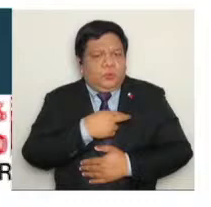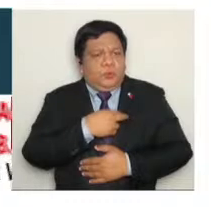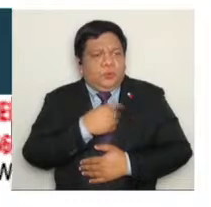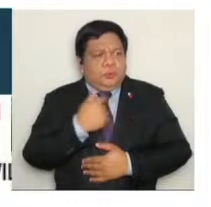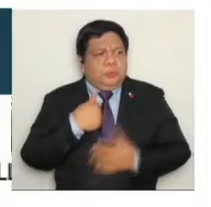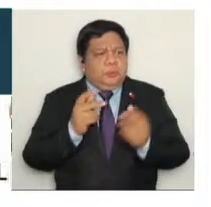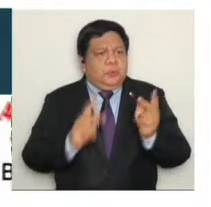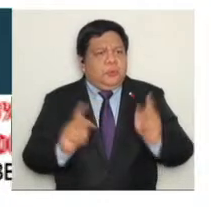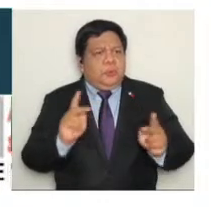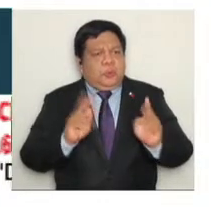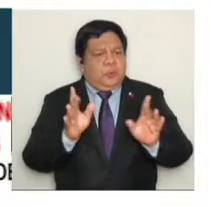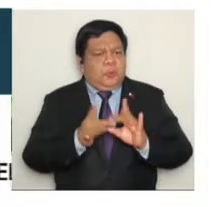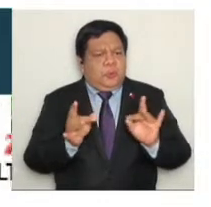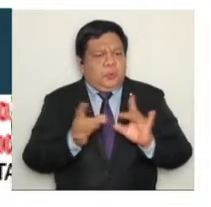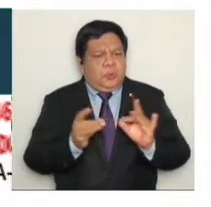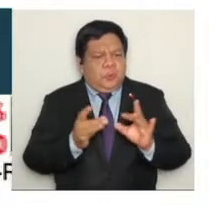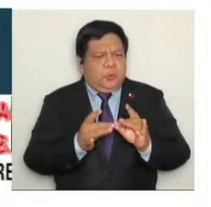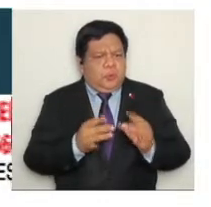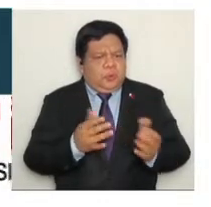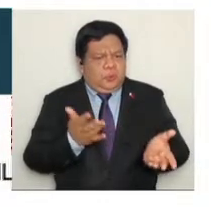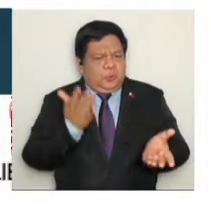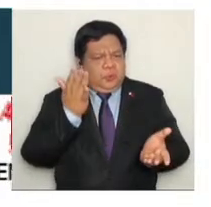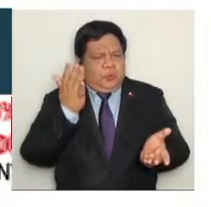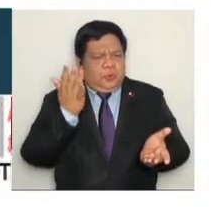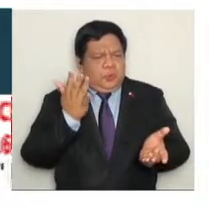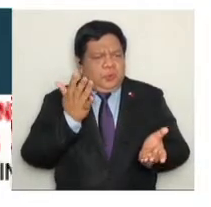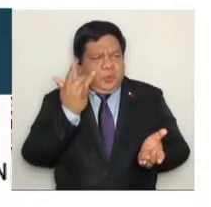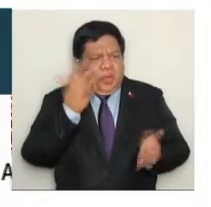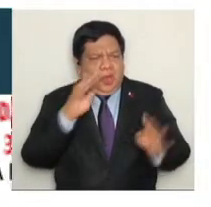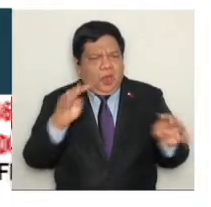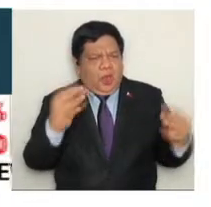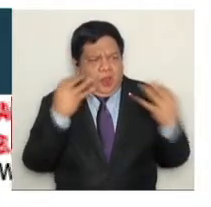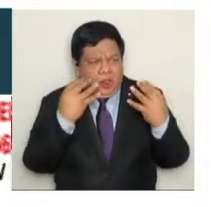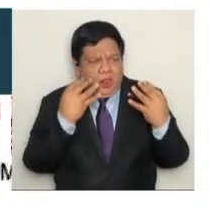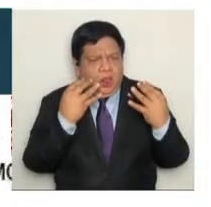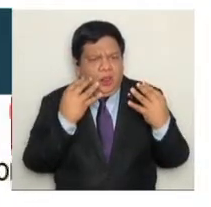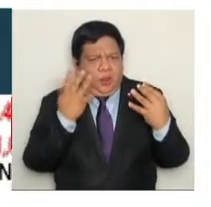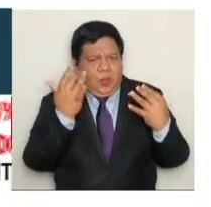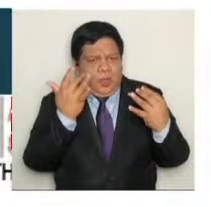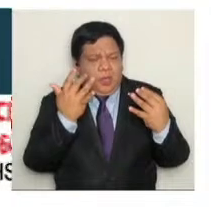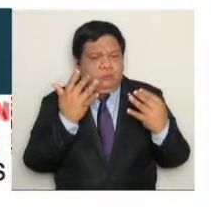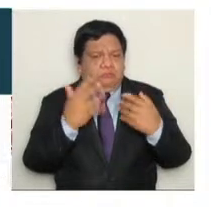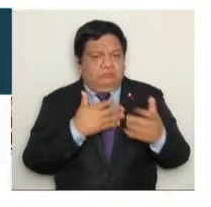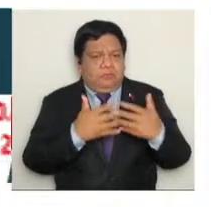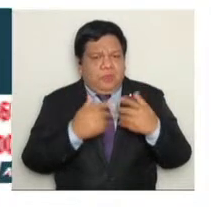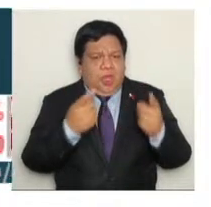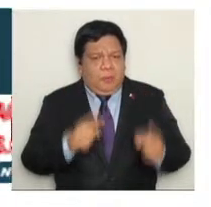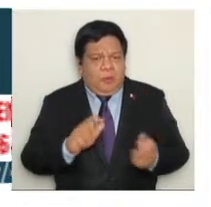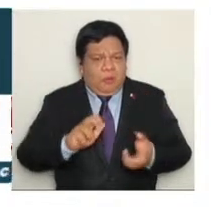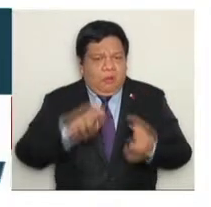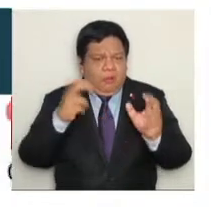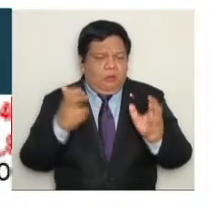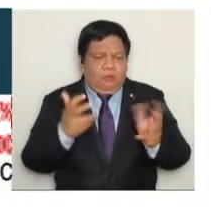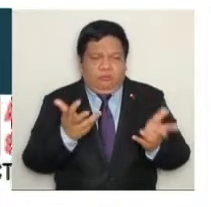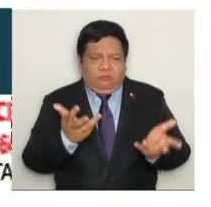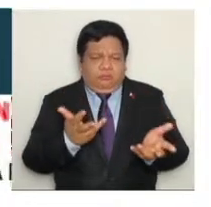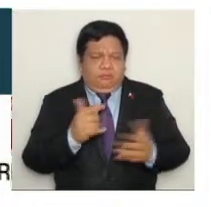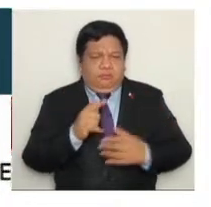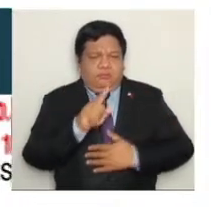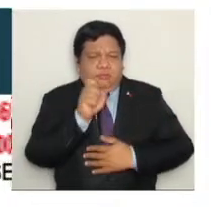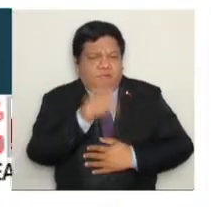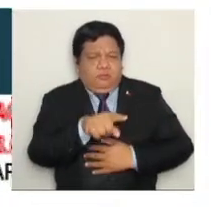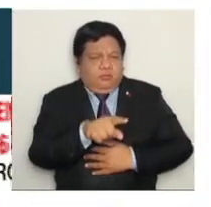saying, why are you calling attention to yourself despite the tragedy? So let me ask you, what